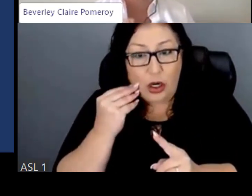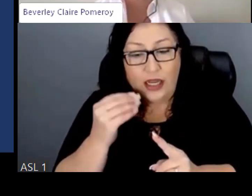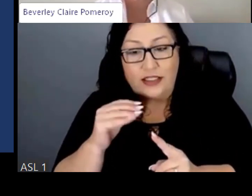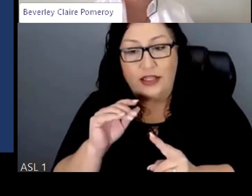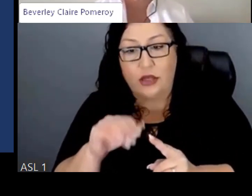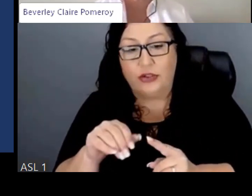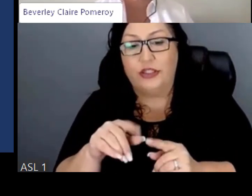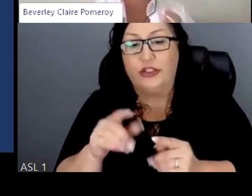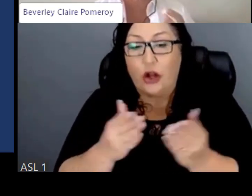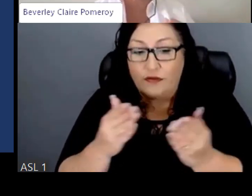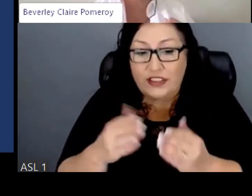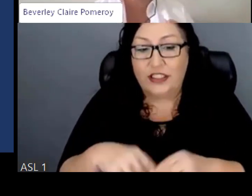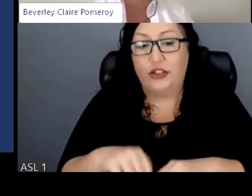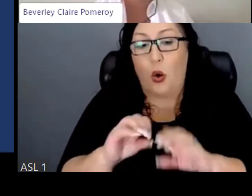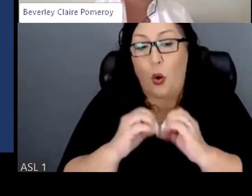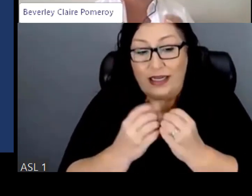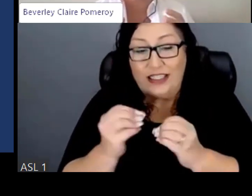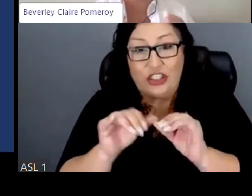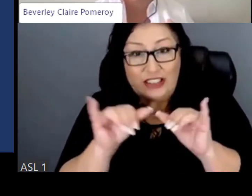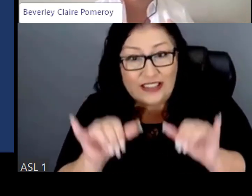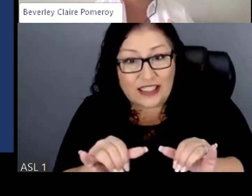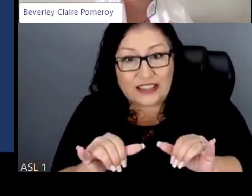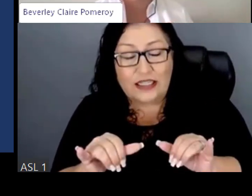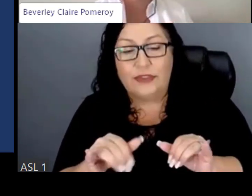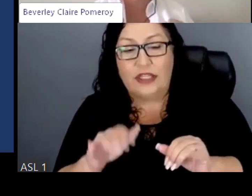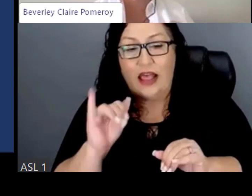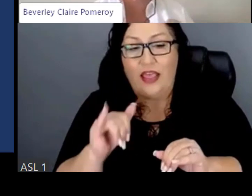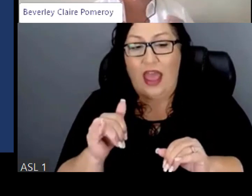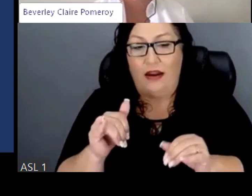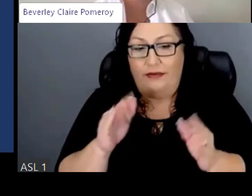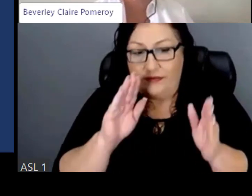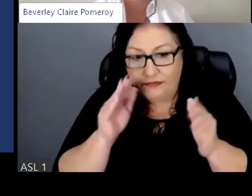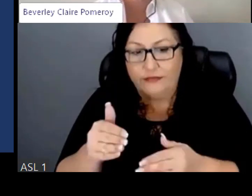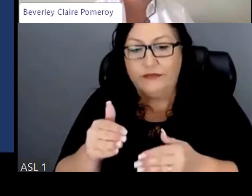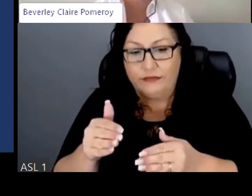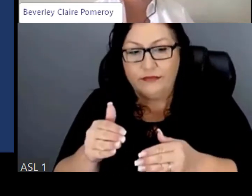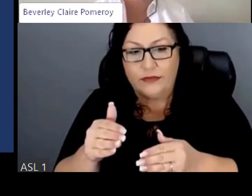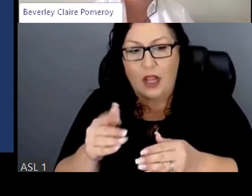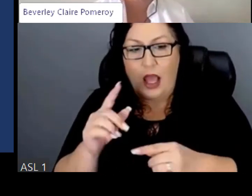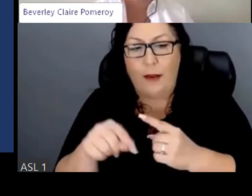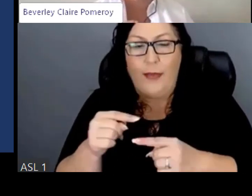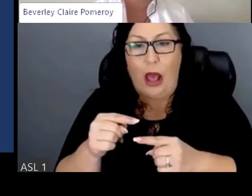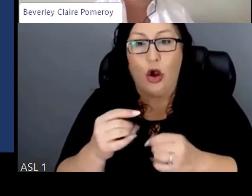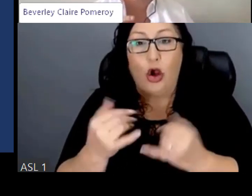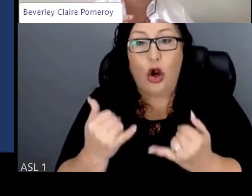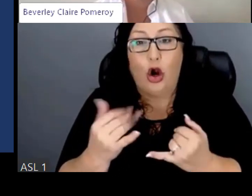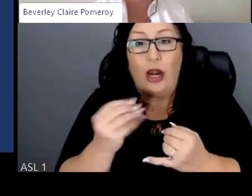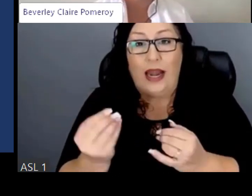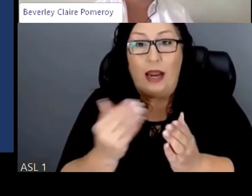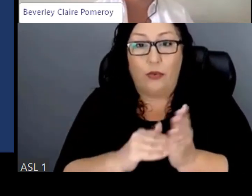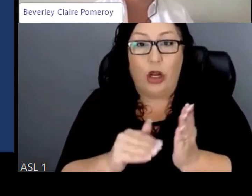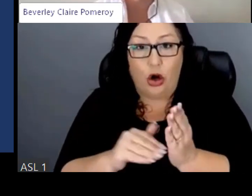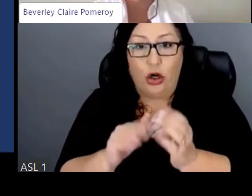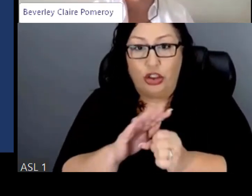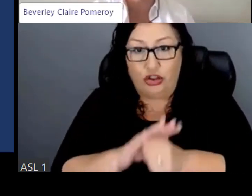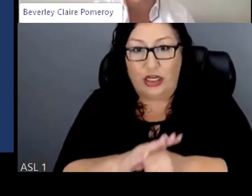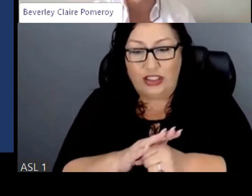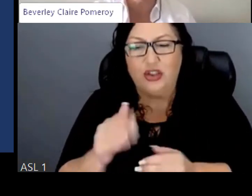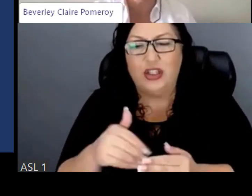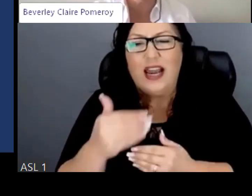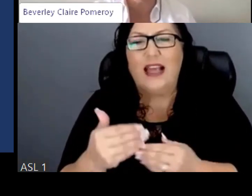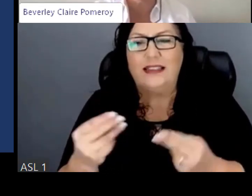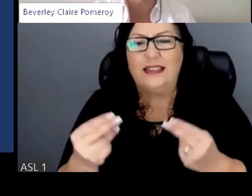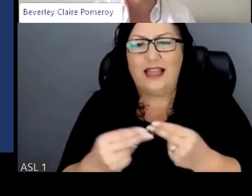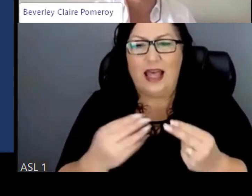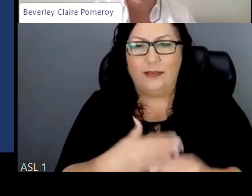entire services, organizations, and systems become organized around recurrent and severe stresses. Next slide,